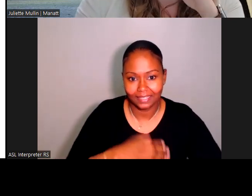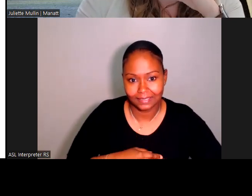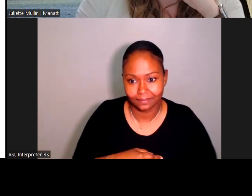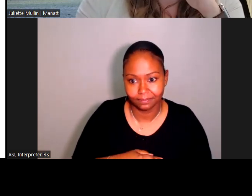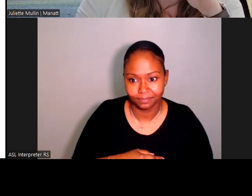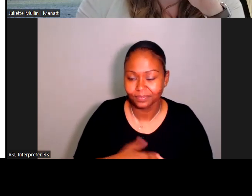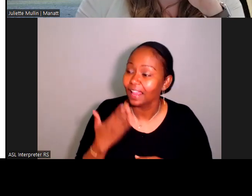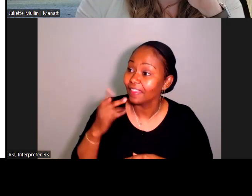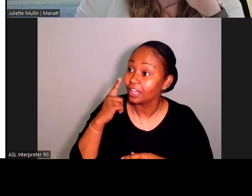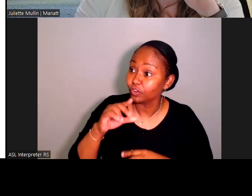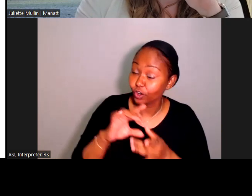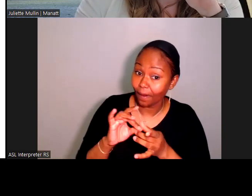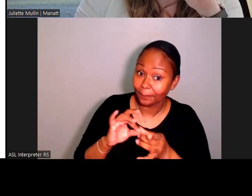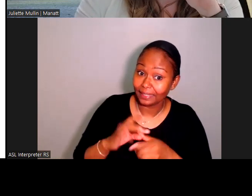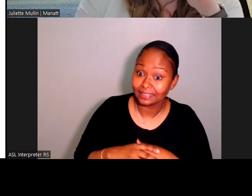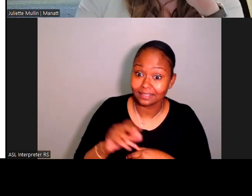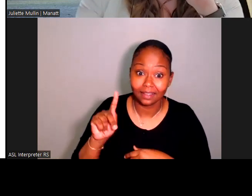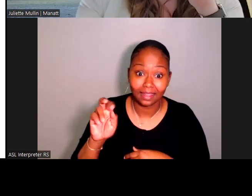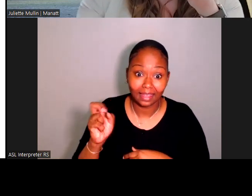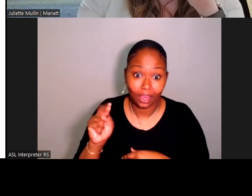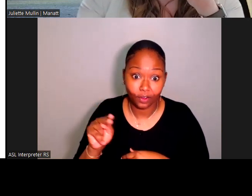Thank you for your comments. Karen?